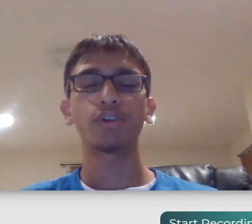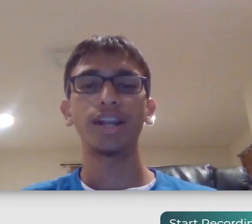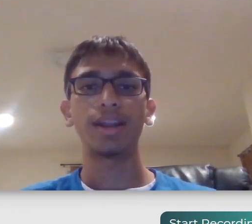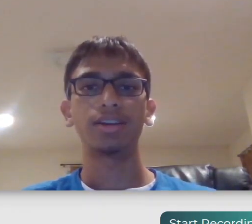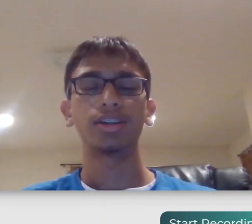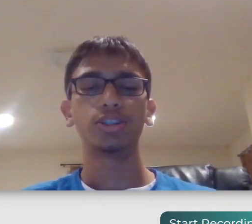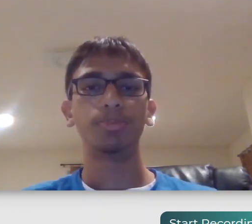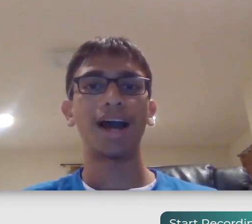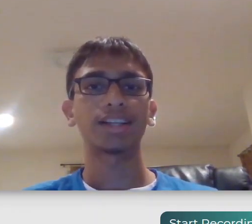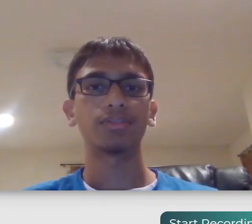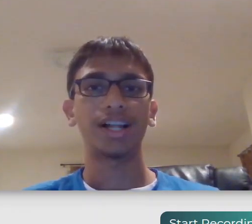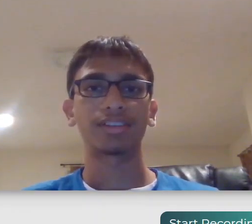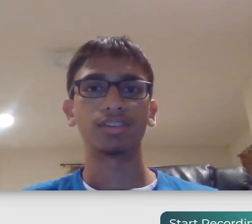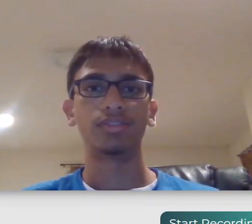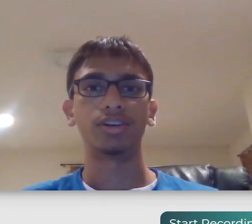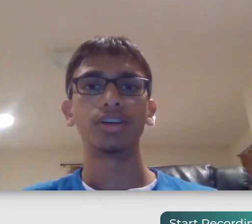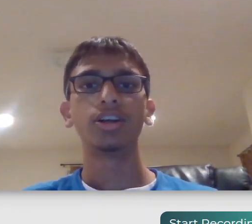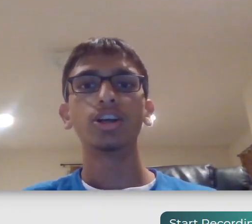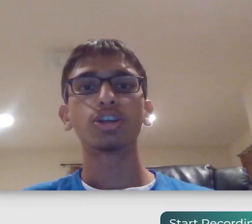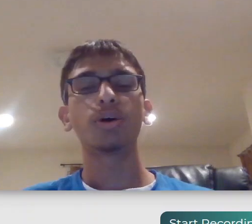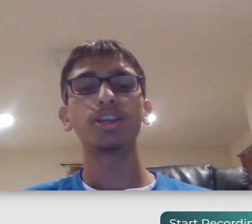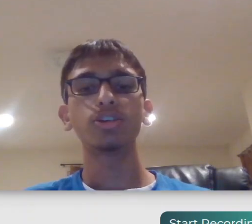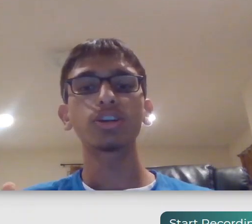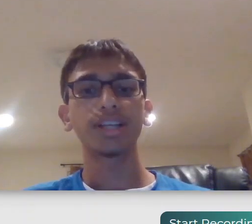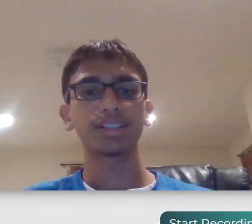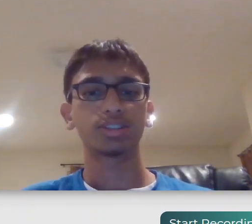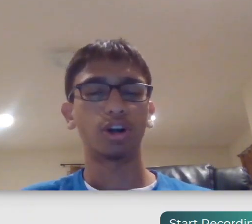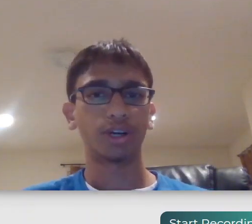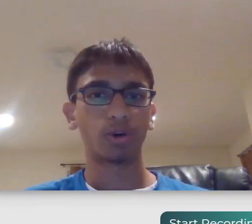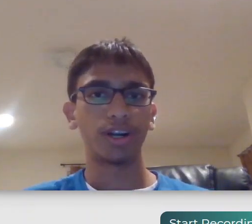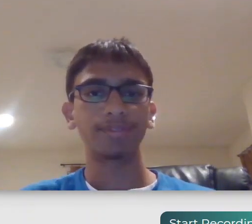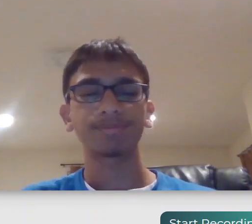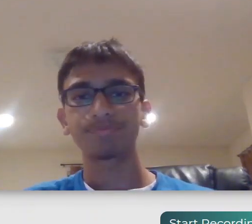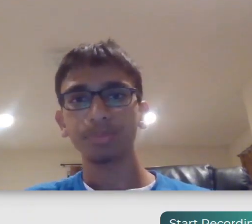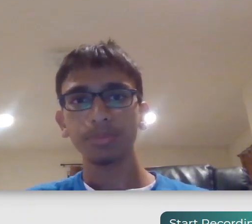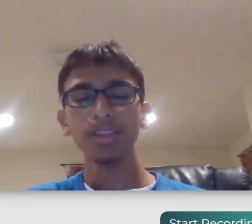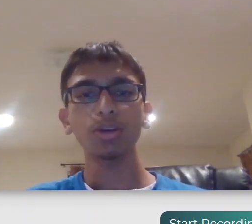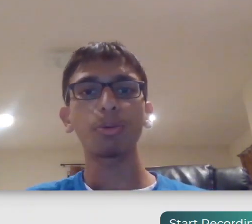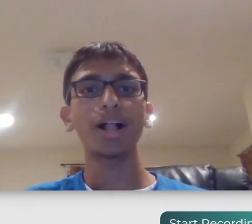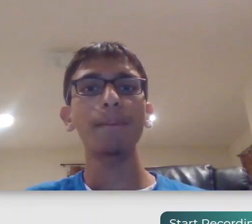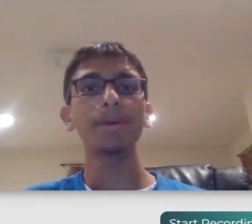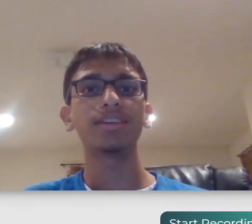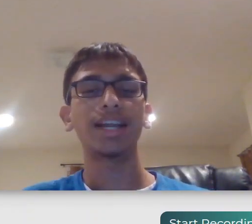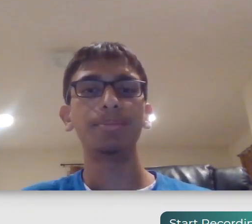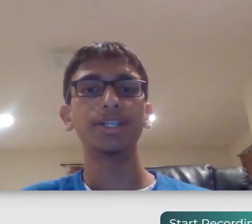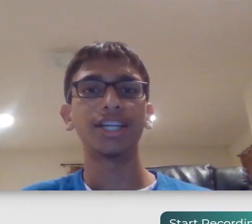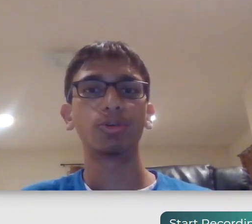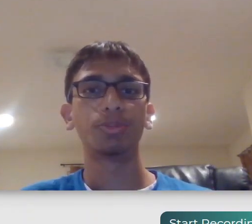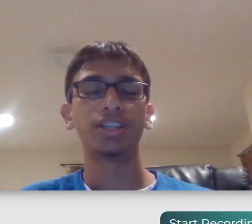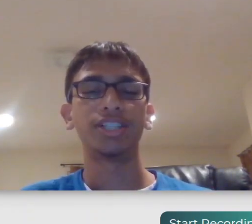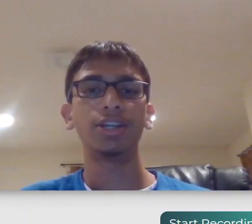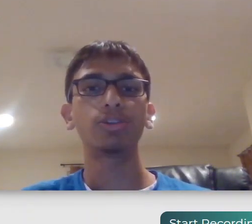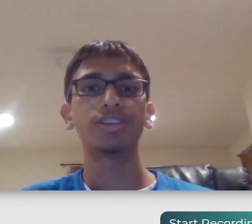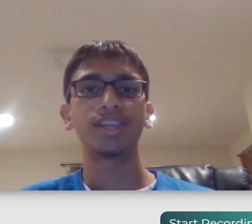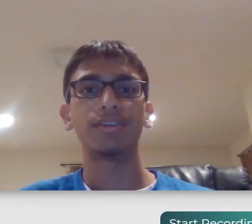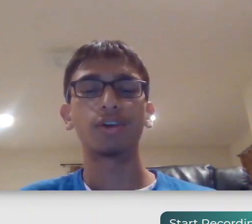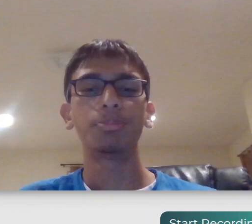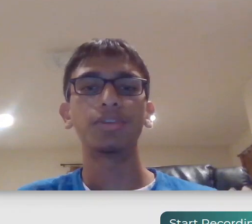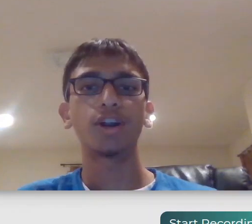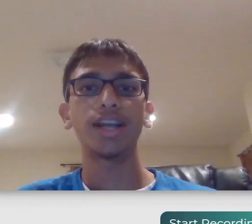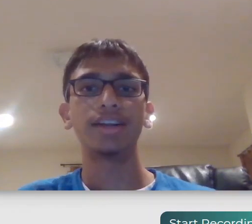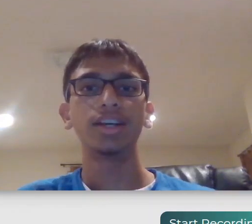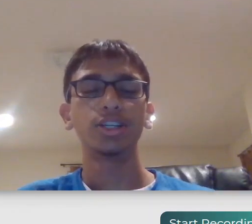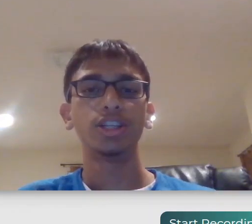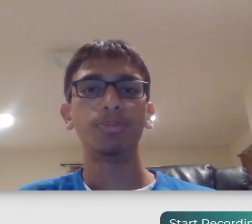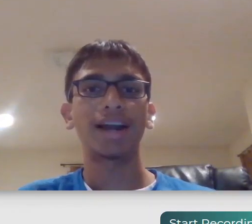from the front end to the backend Flask server. So when the user clicks start recording, what will happen is that image data will be continuously sent from